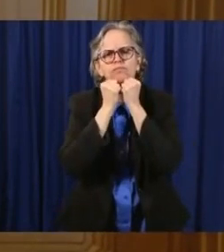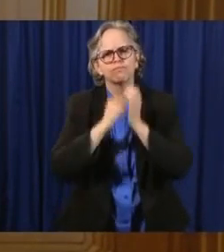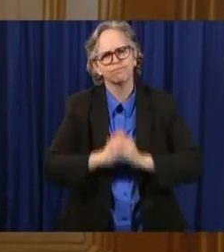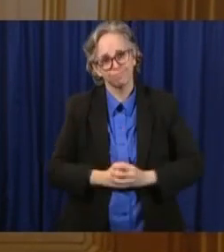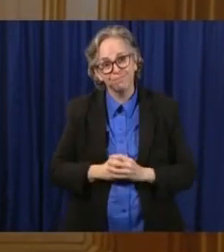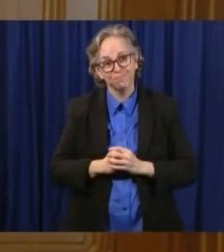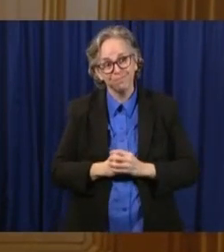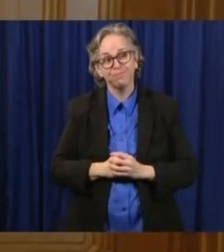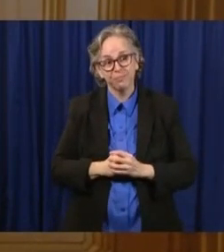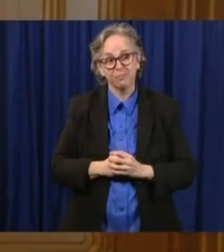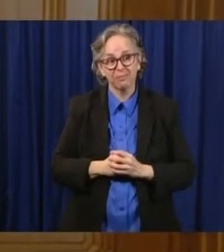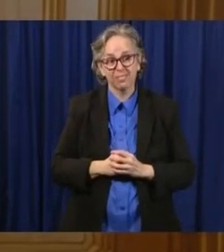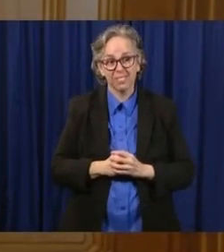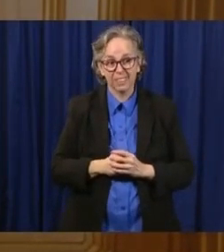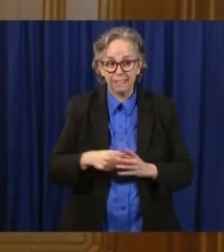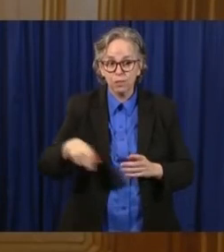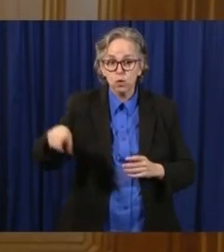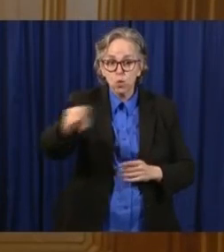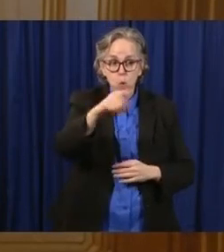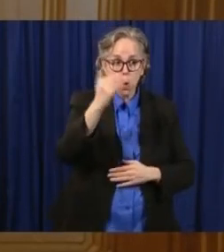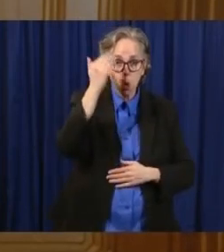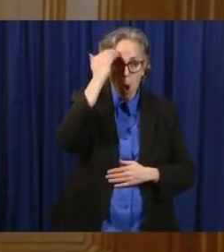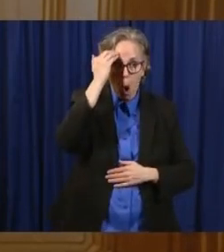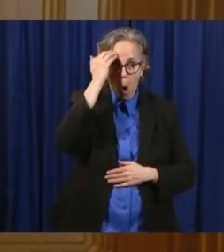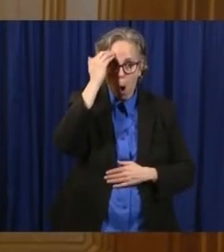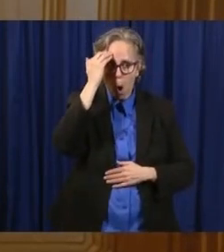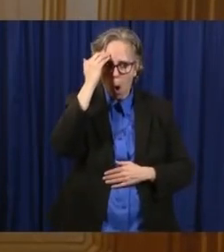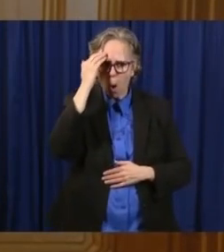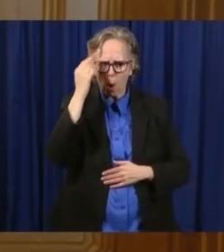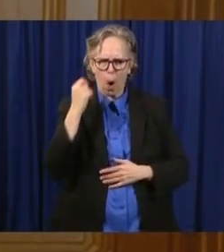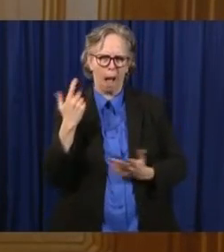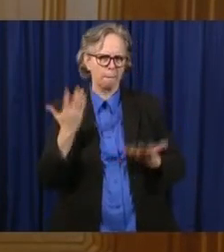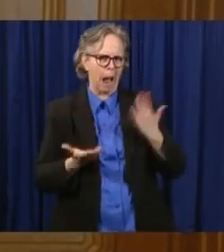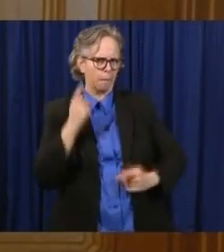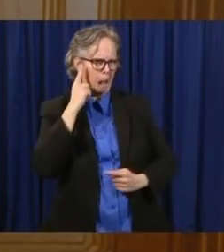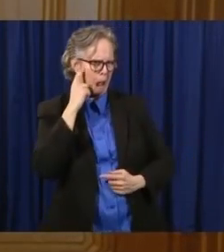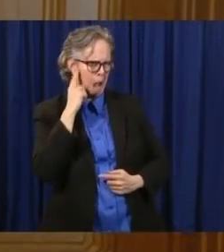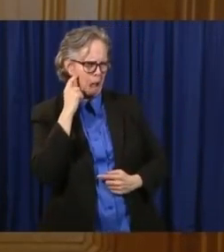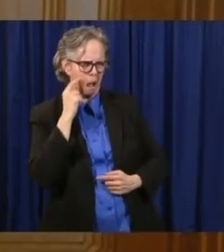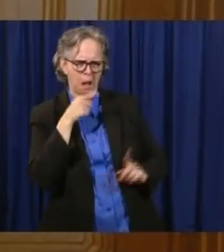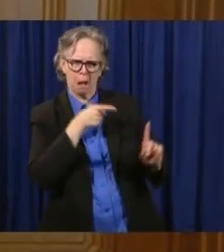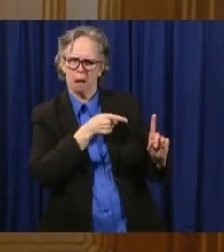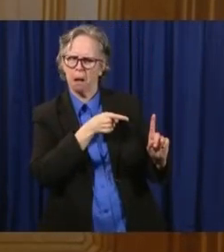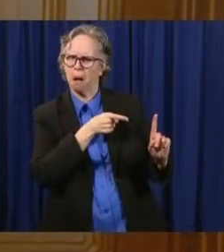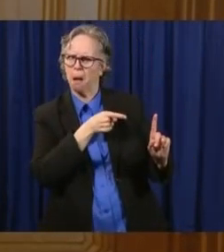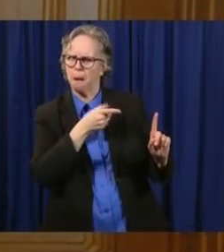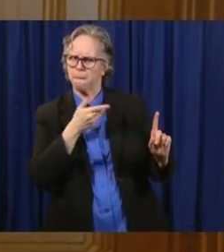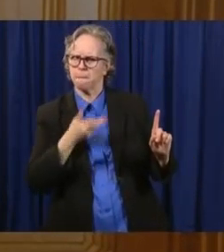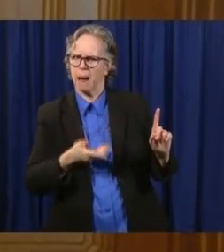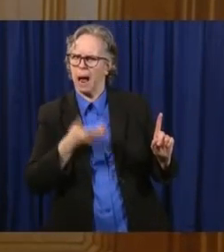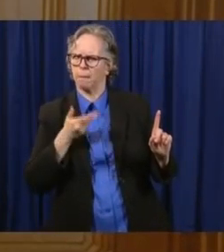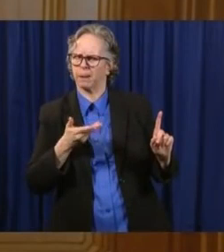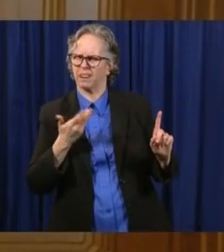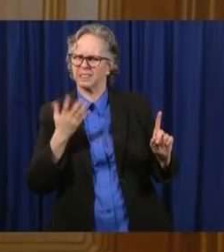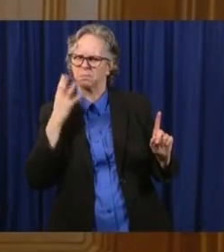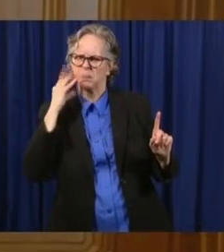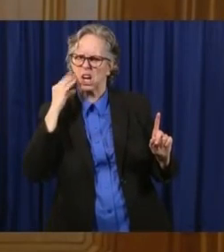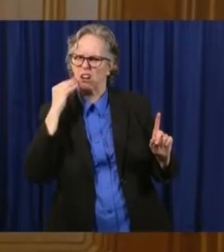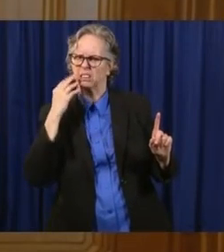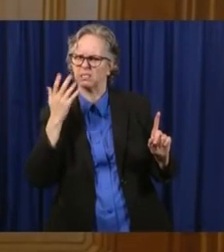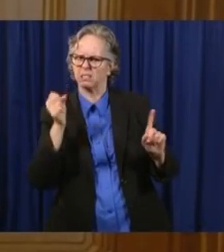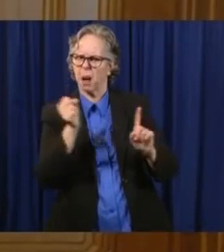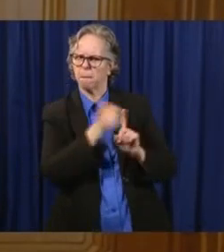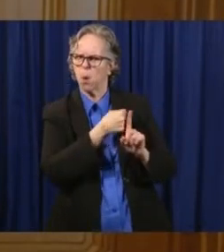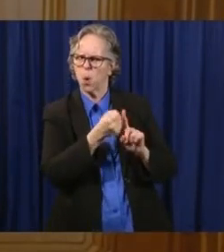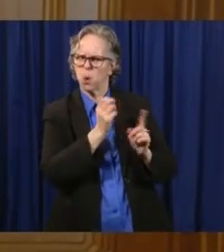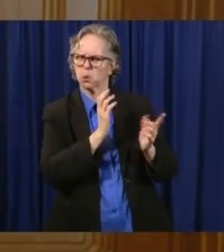if we know or have any information about a child who is being abused, that we report that. This is a